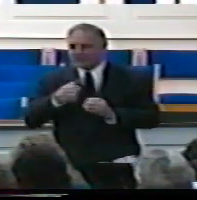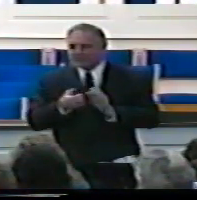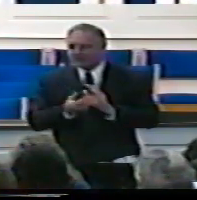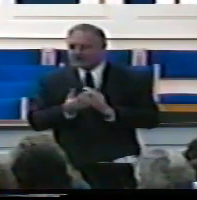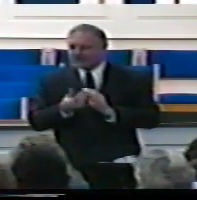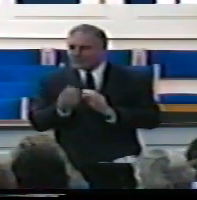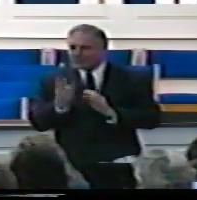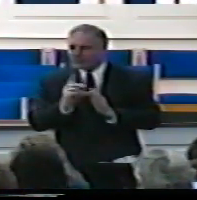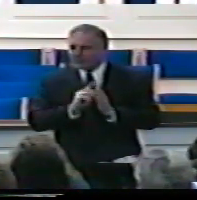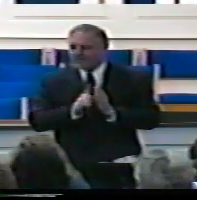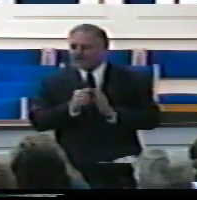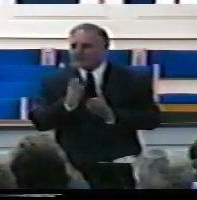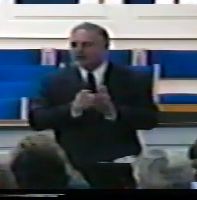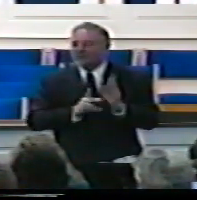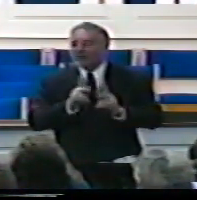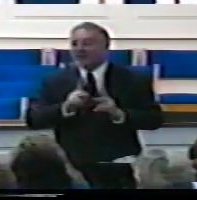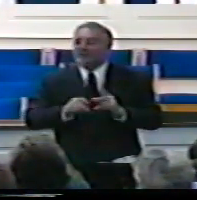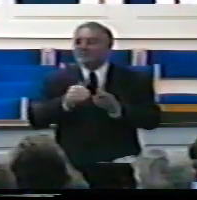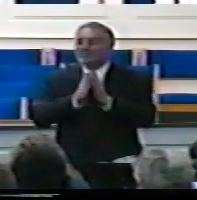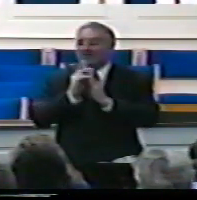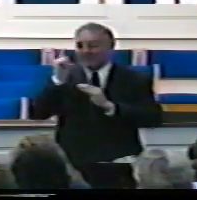Someone's praying for you.